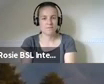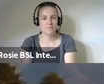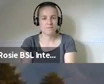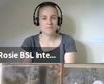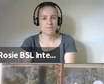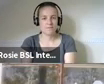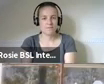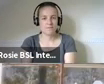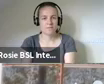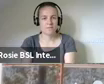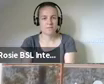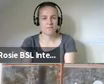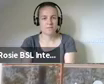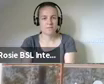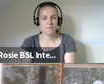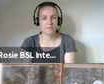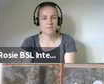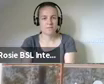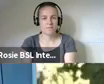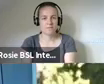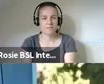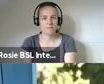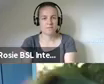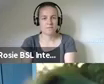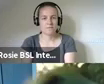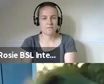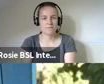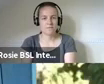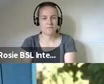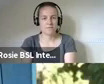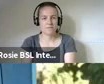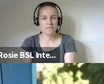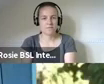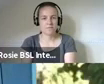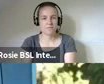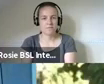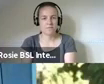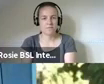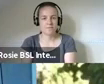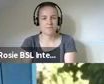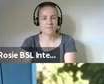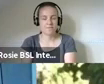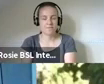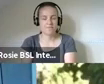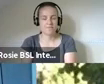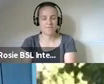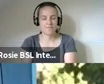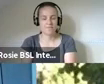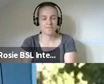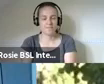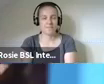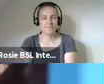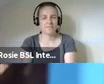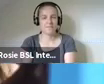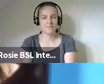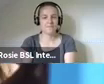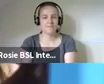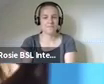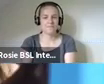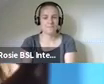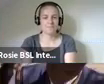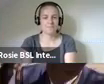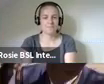and highlights the importance of communicating with children about all these big and small educational